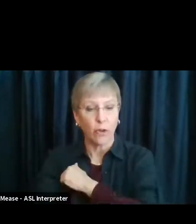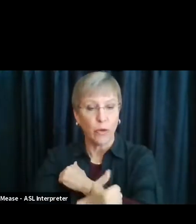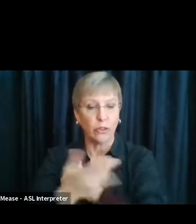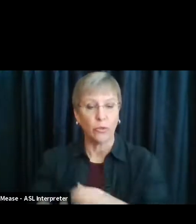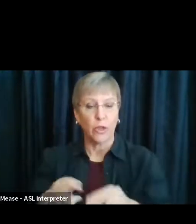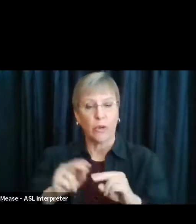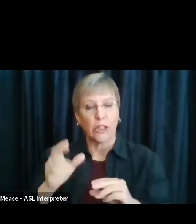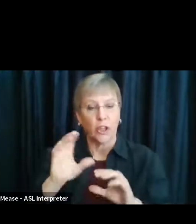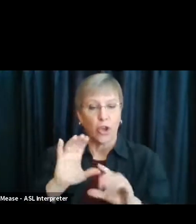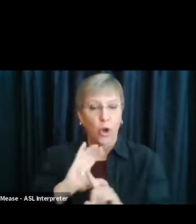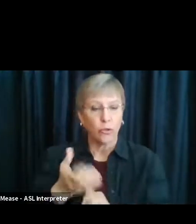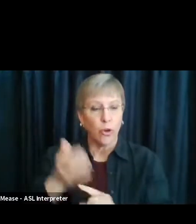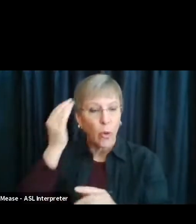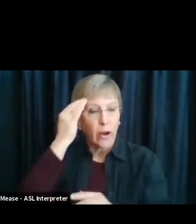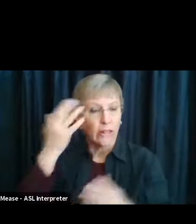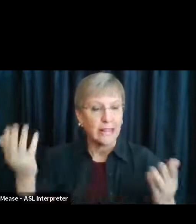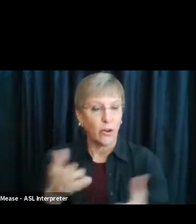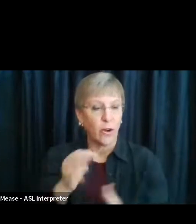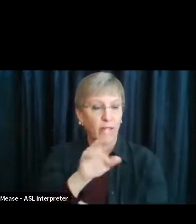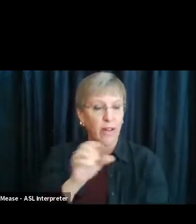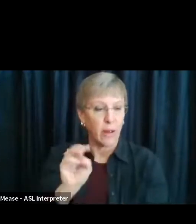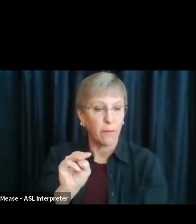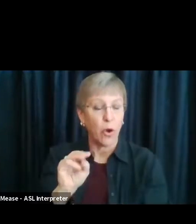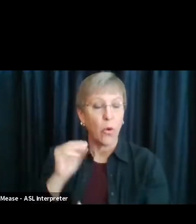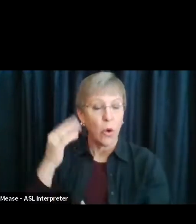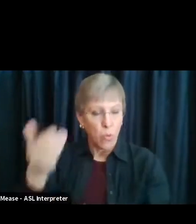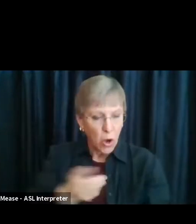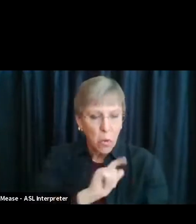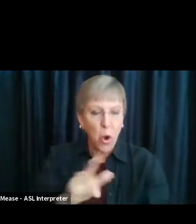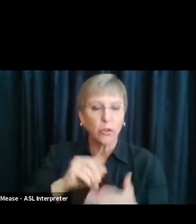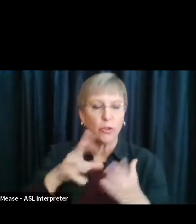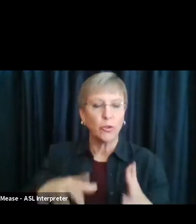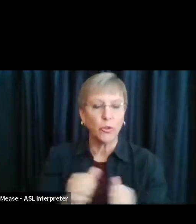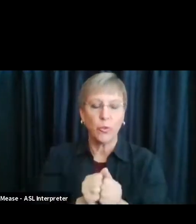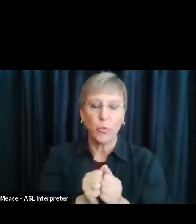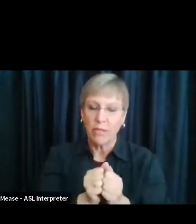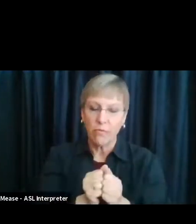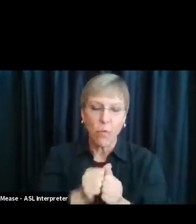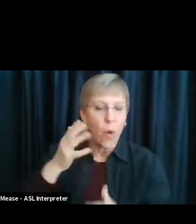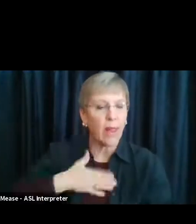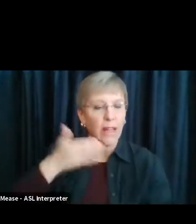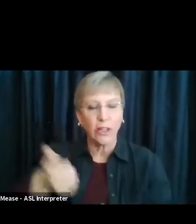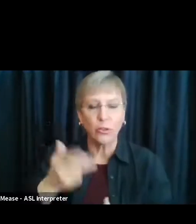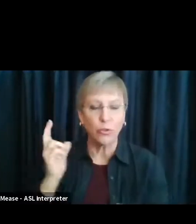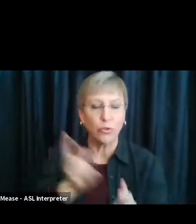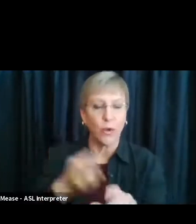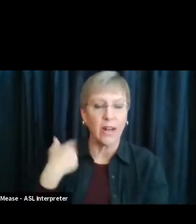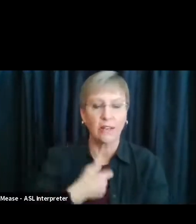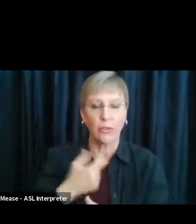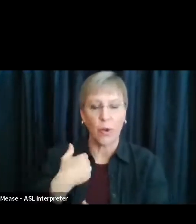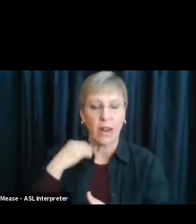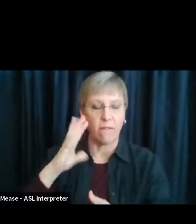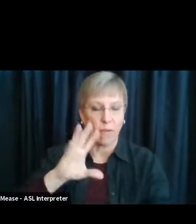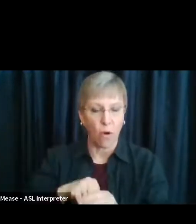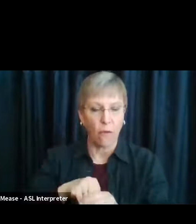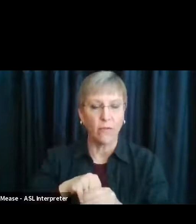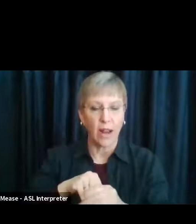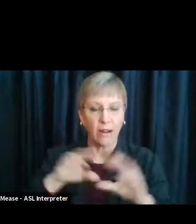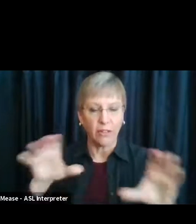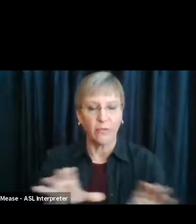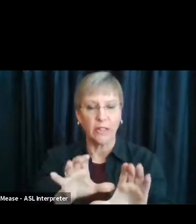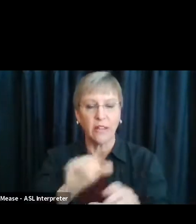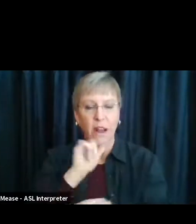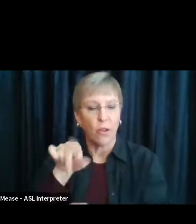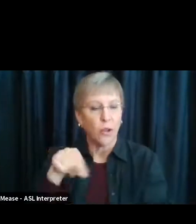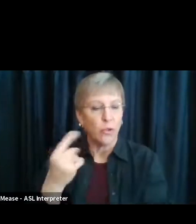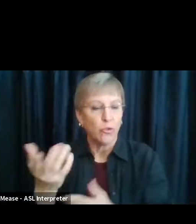awareness at FNM. We welcome all students with open arms to join us as we engage in activities that not only serve to